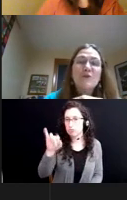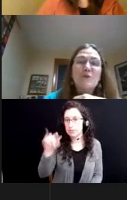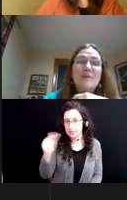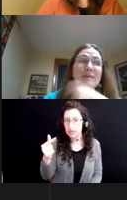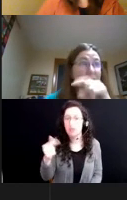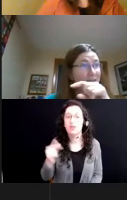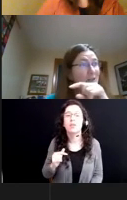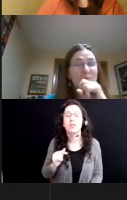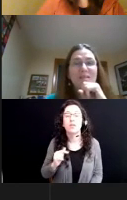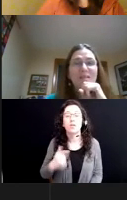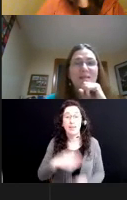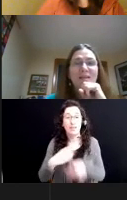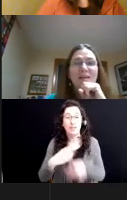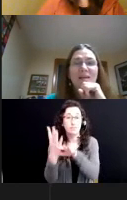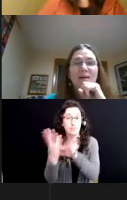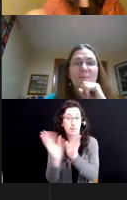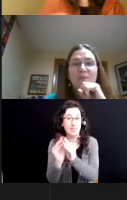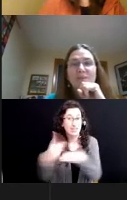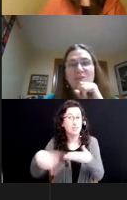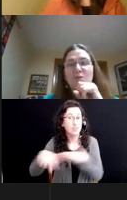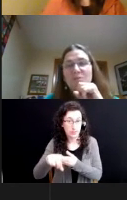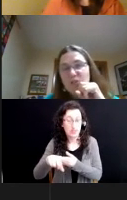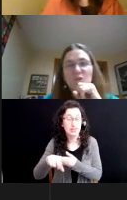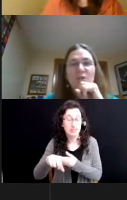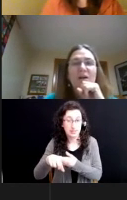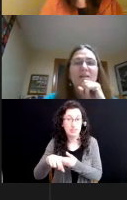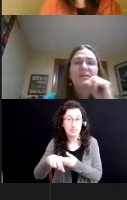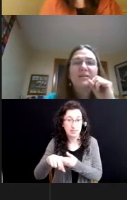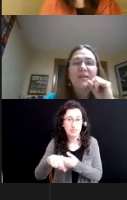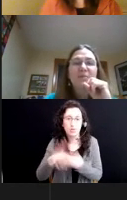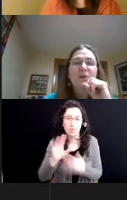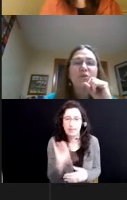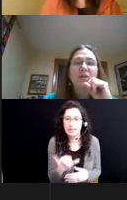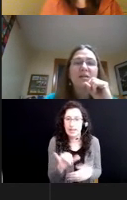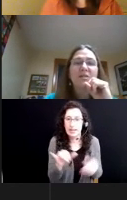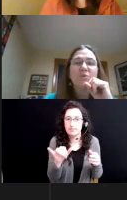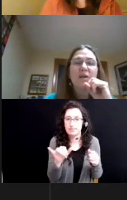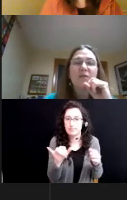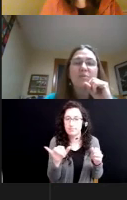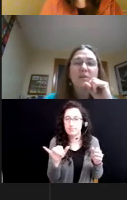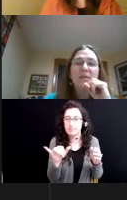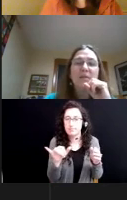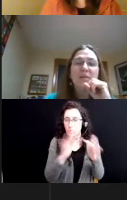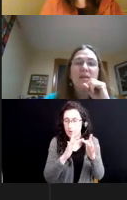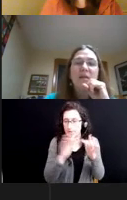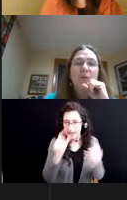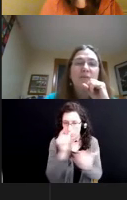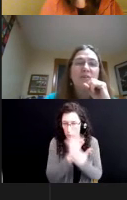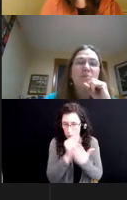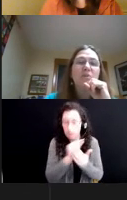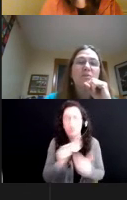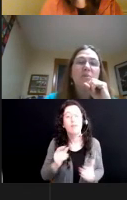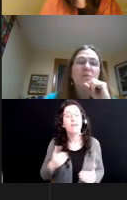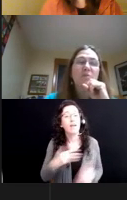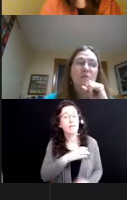Our virtual meeting begins next week. So just Google that, think about joining us. We have a committee meeting and we're